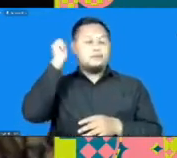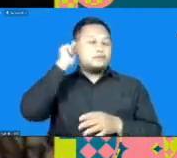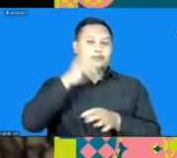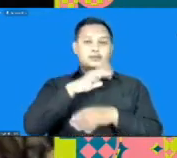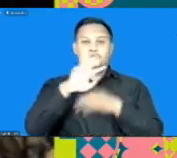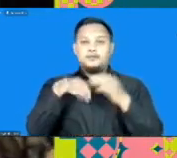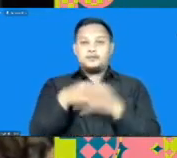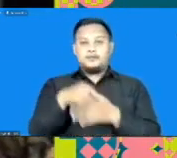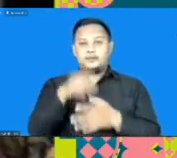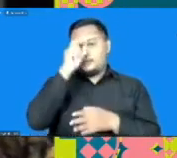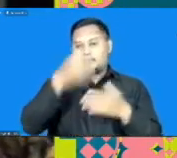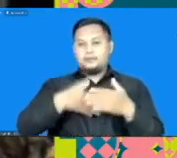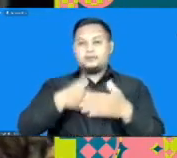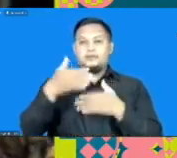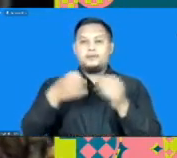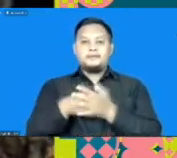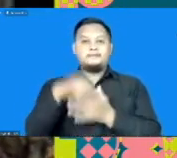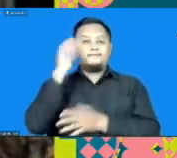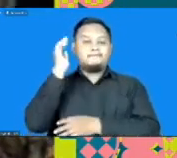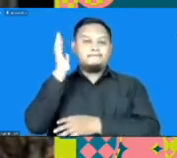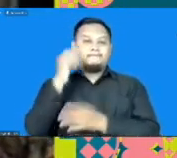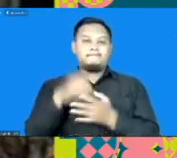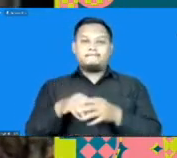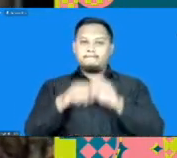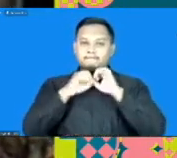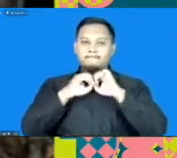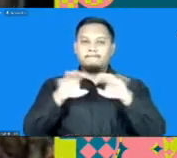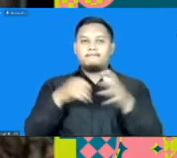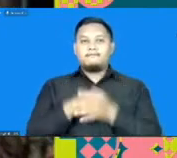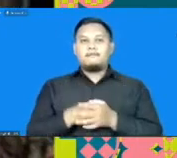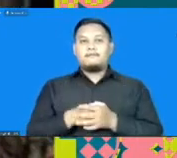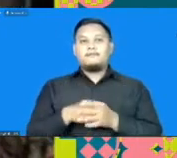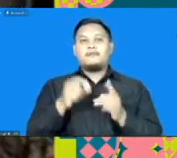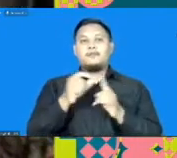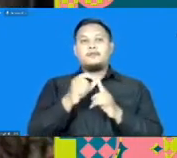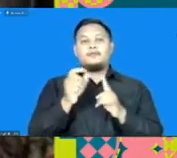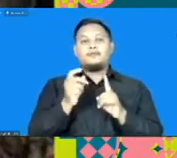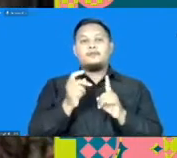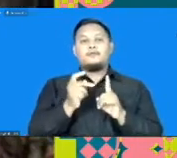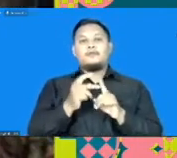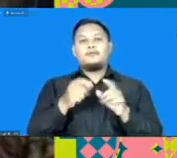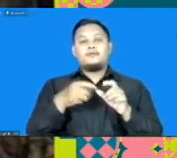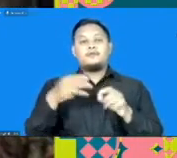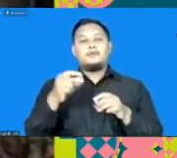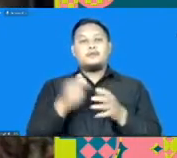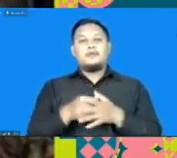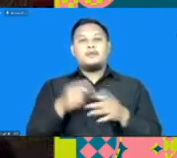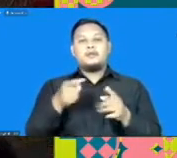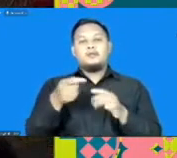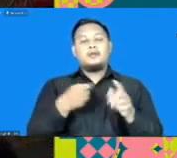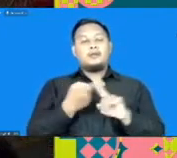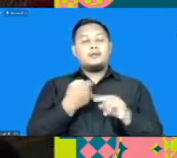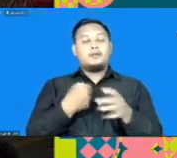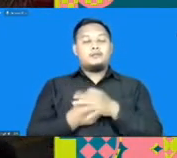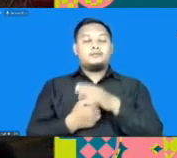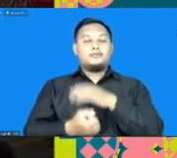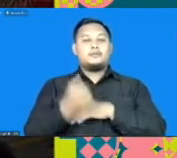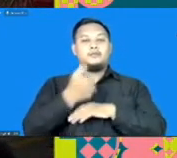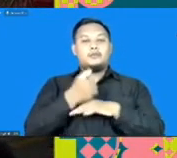Indonesia G20 Co-Sherpa and also Deputy for International Economic Cooperation Coordination